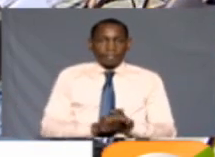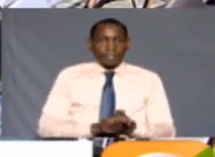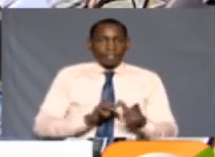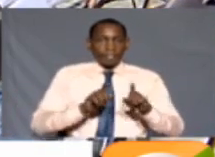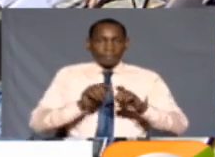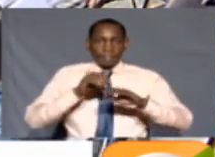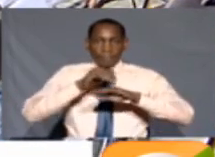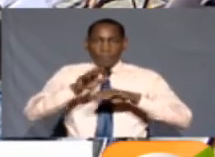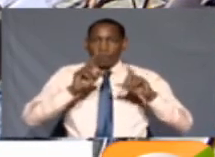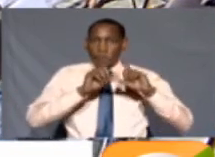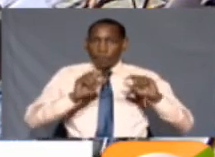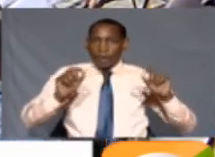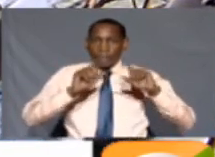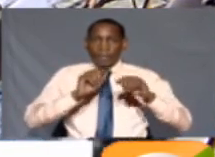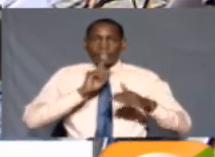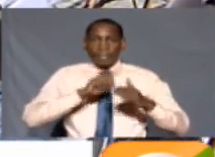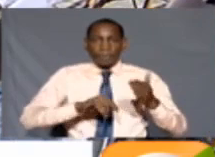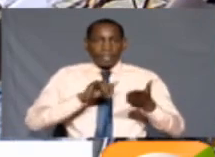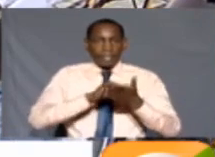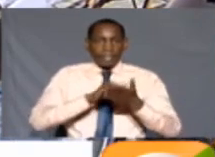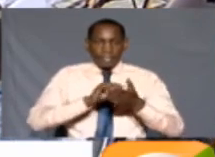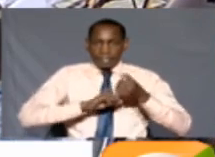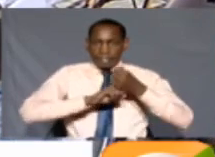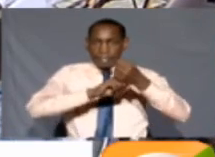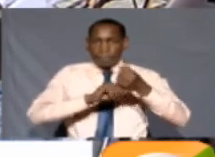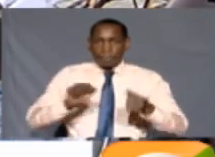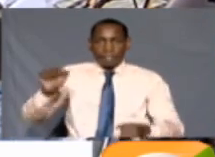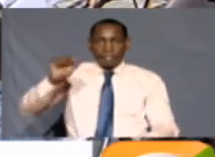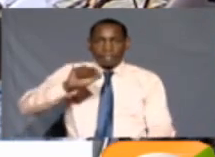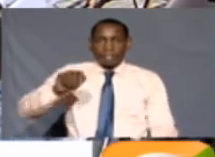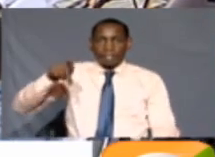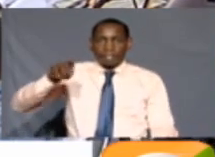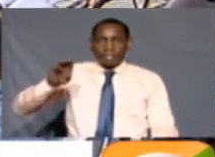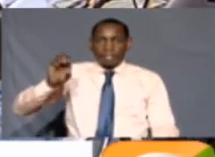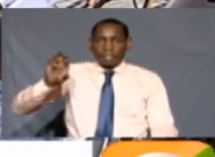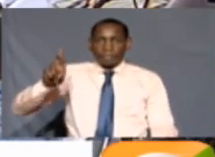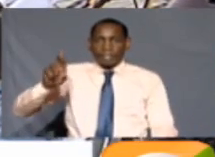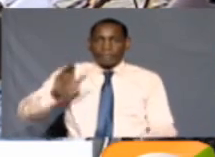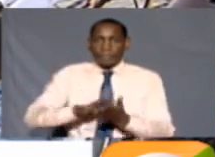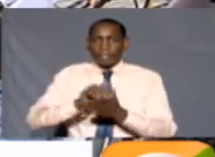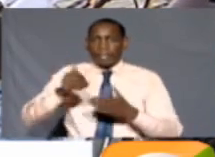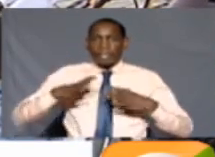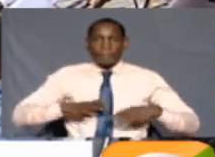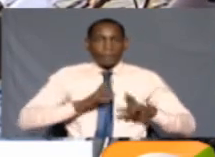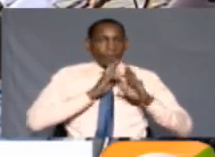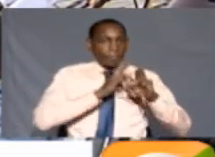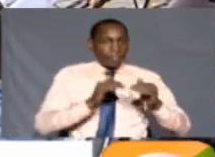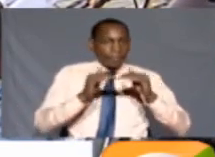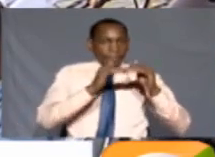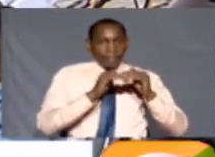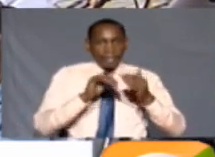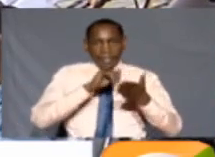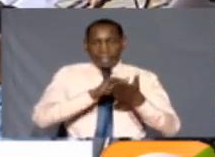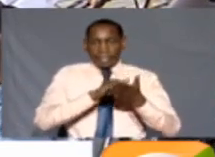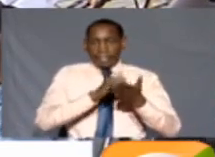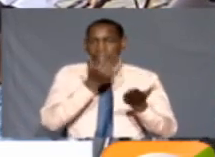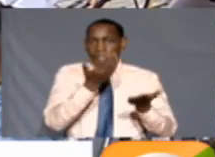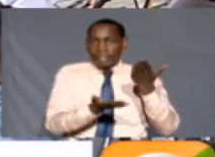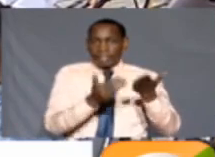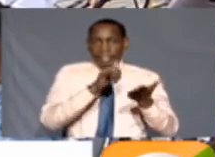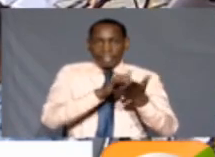out a statement earlier on saying that you will stand with Spencer and the others who blew the whistle. Is it fair to assess